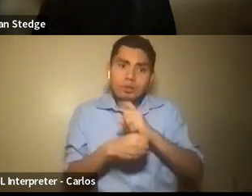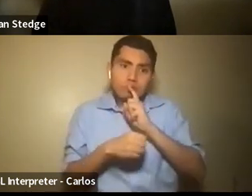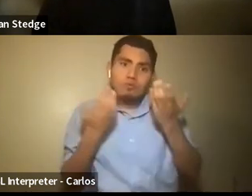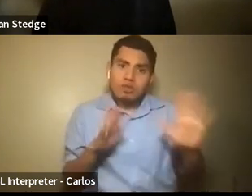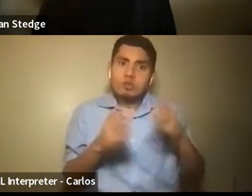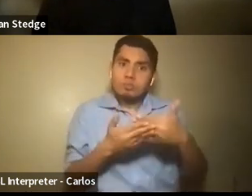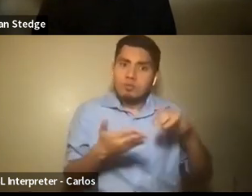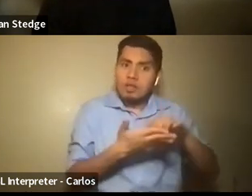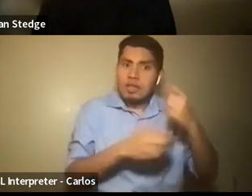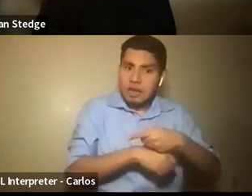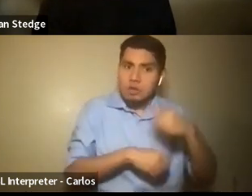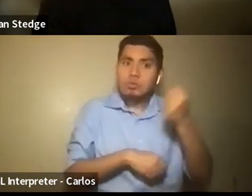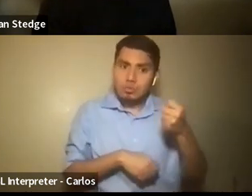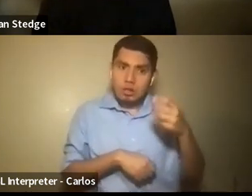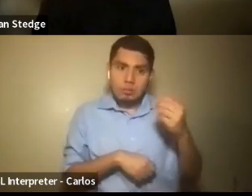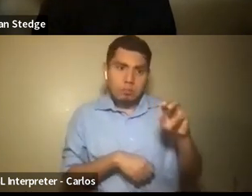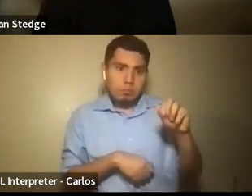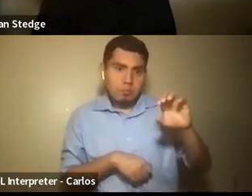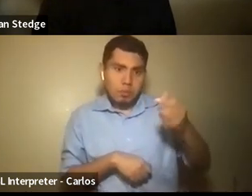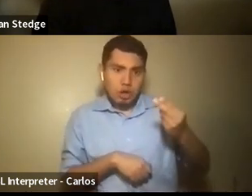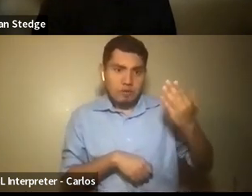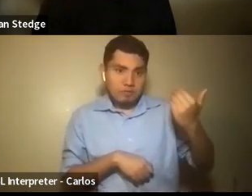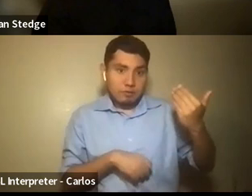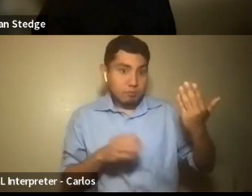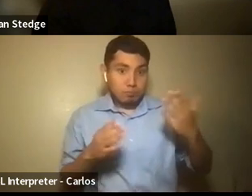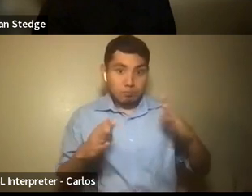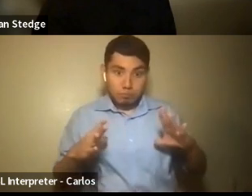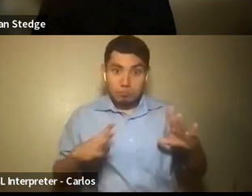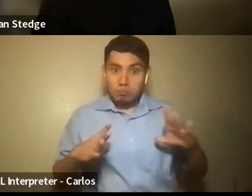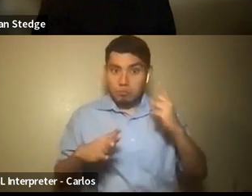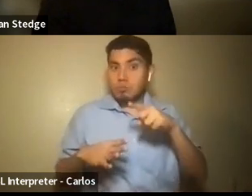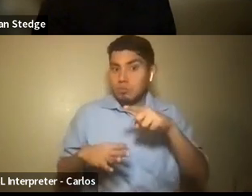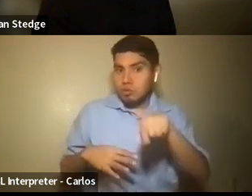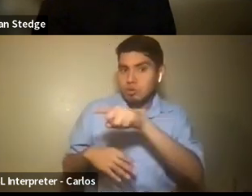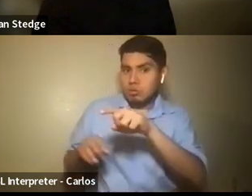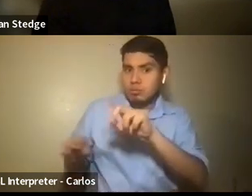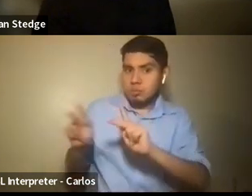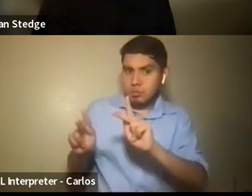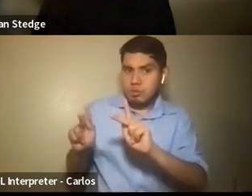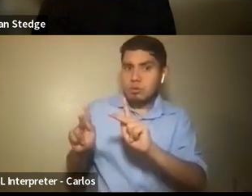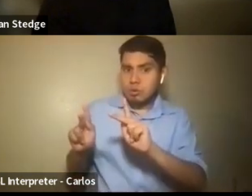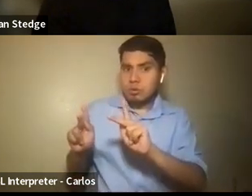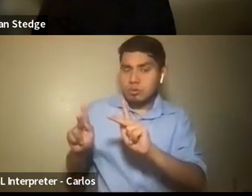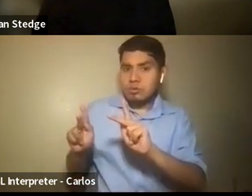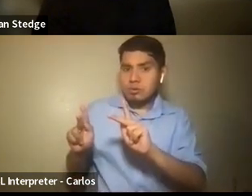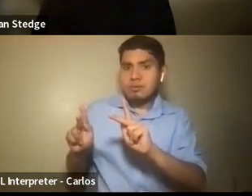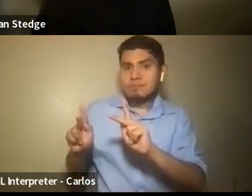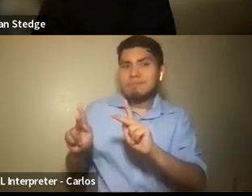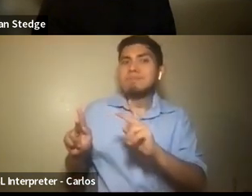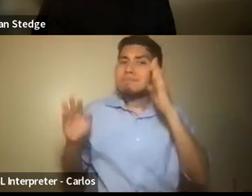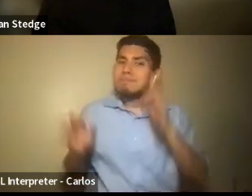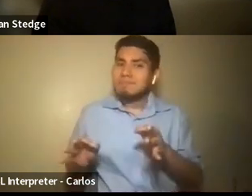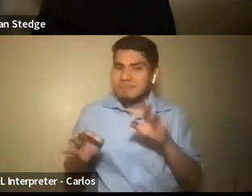Is Tuesday, March 15th a good day for those on the... Oh, whoops. We definitely need to get a